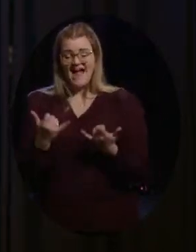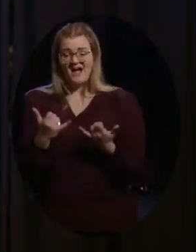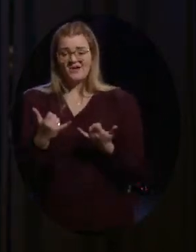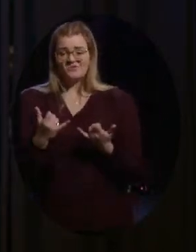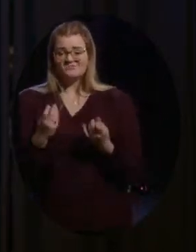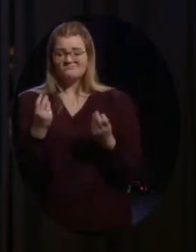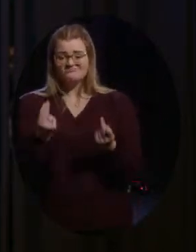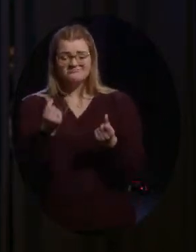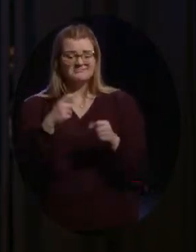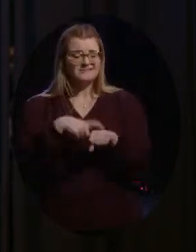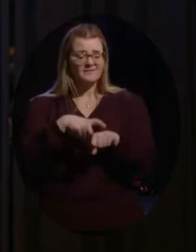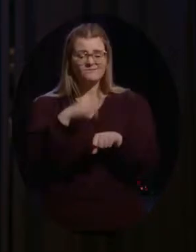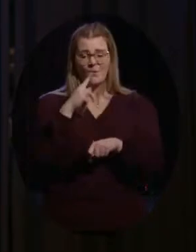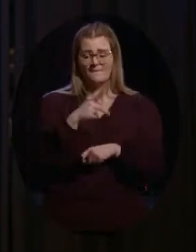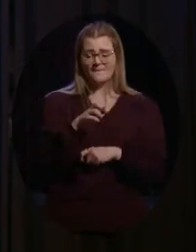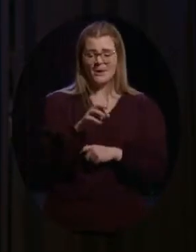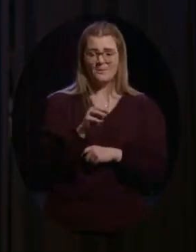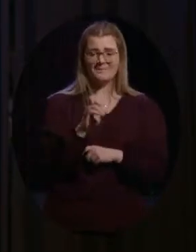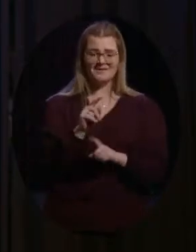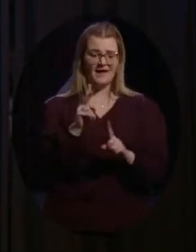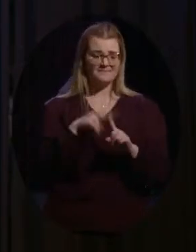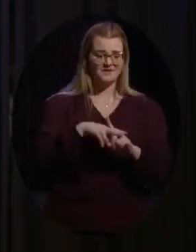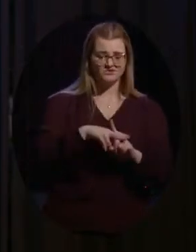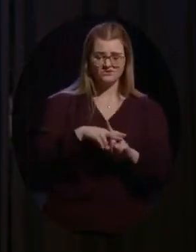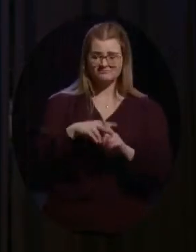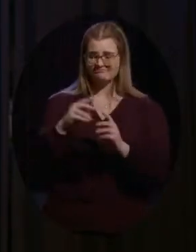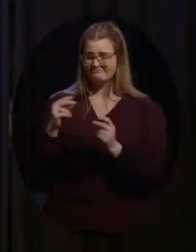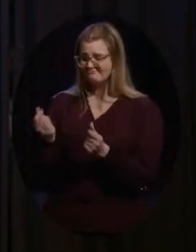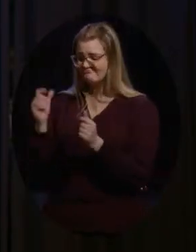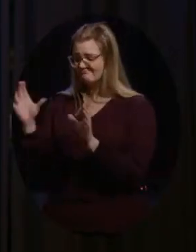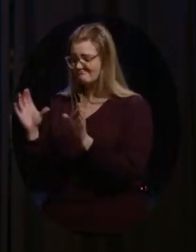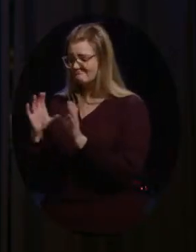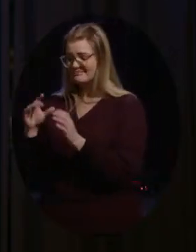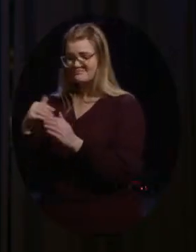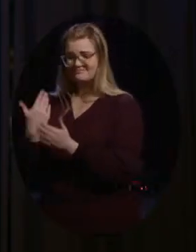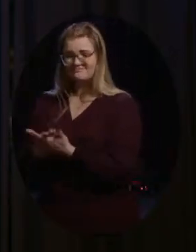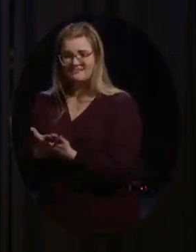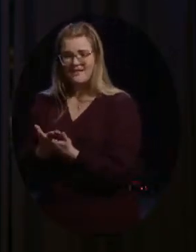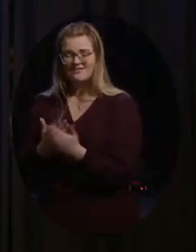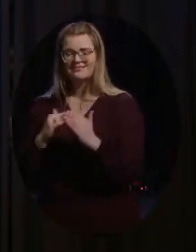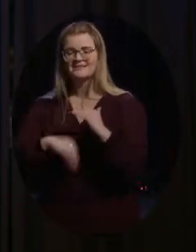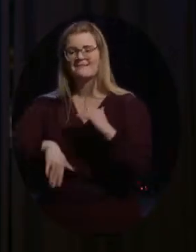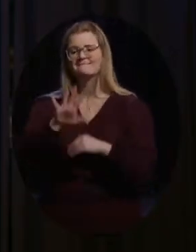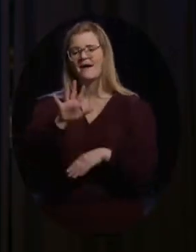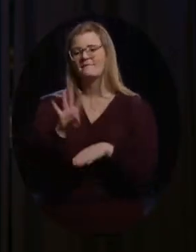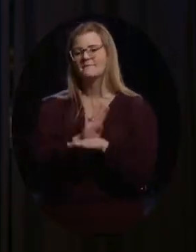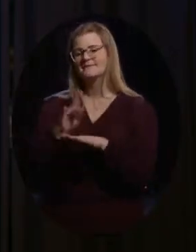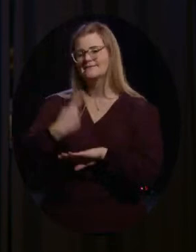turnaround time for permit applications is down to less than 5 business days.